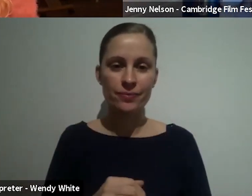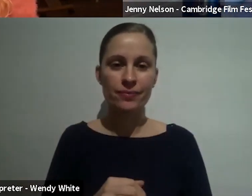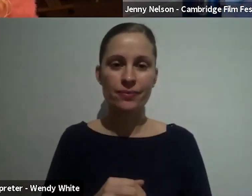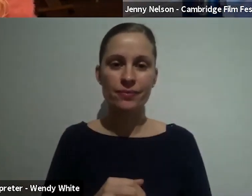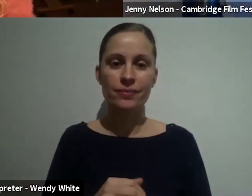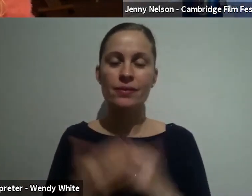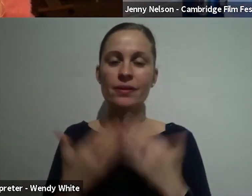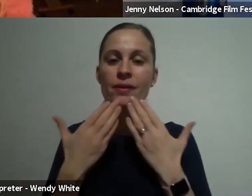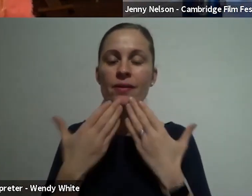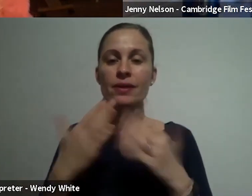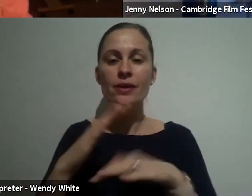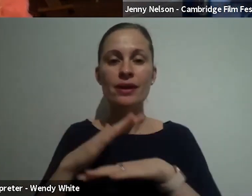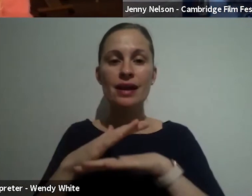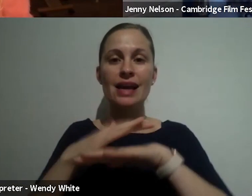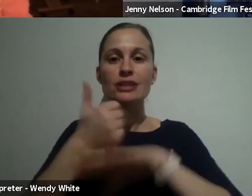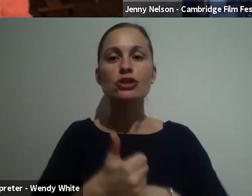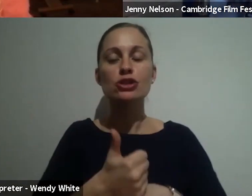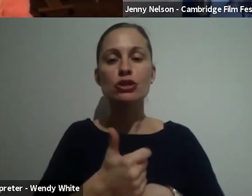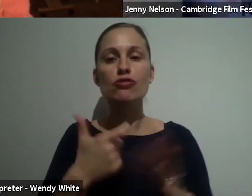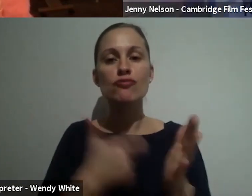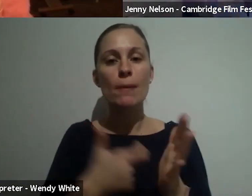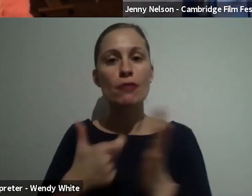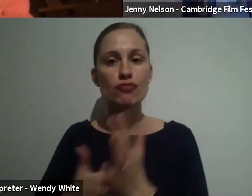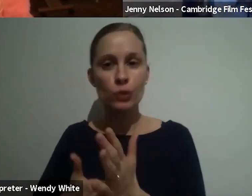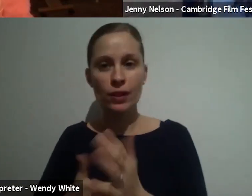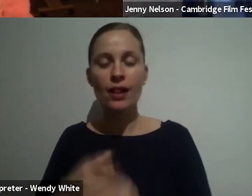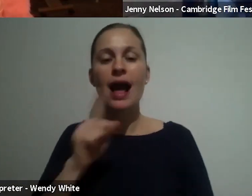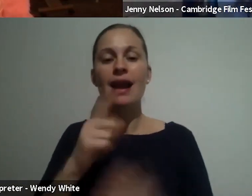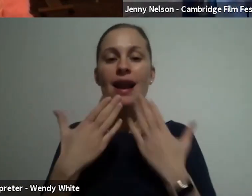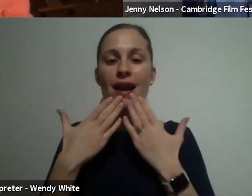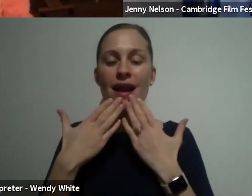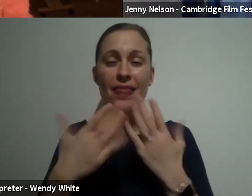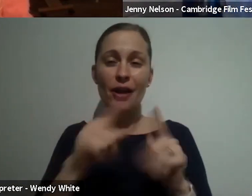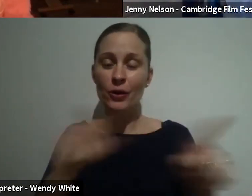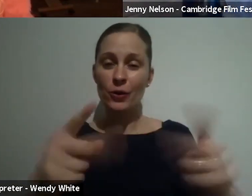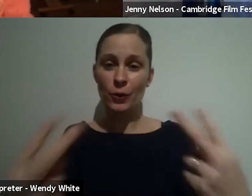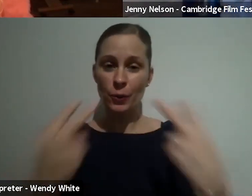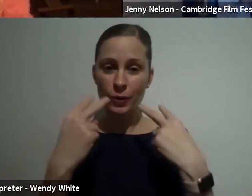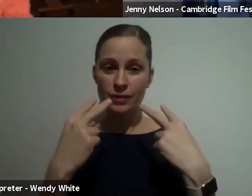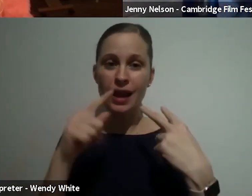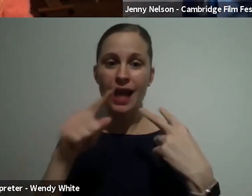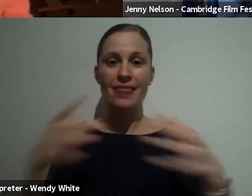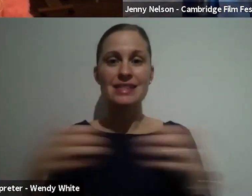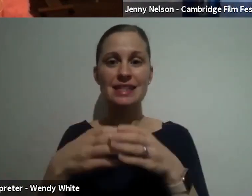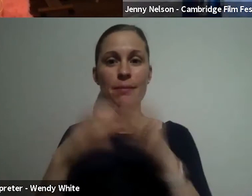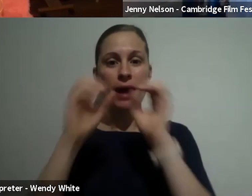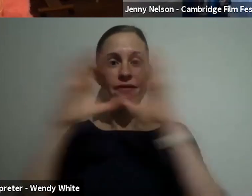Thank Institute Ramon Llull, and thank you to you for watching, and the team at Amplify as well. So